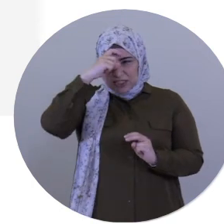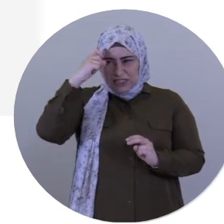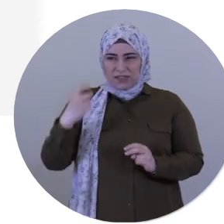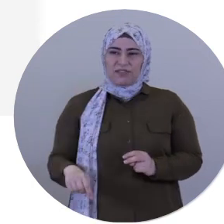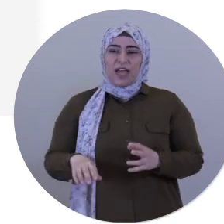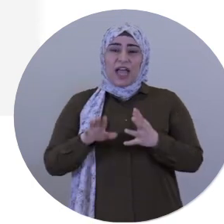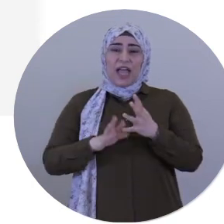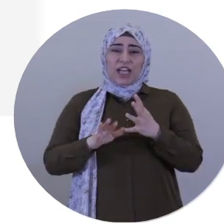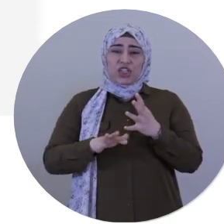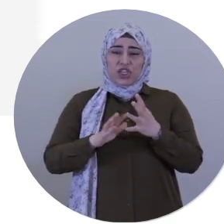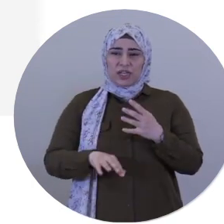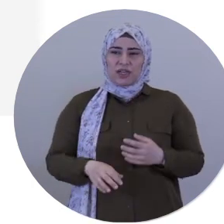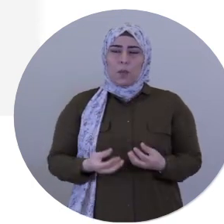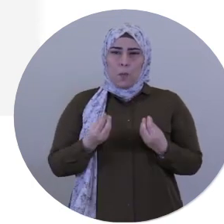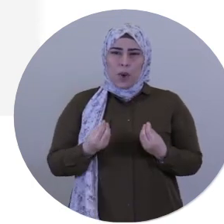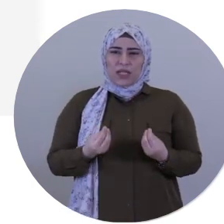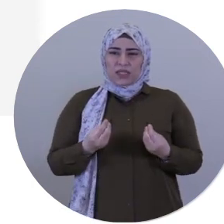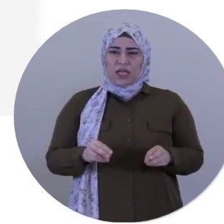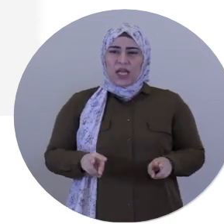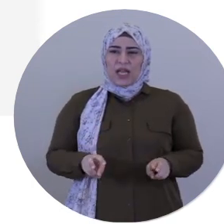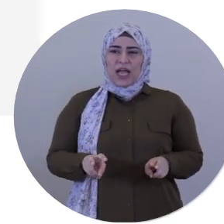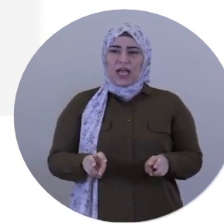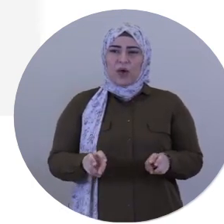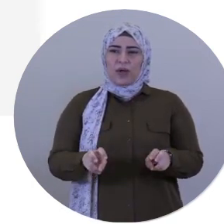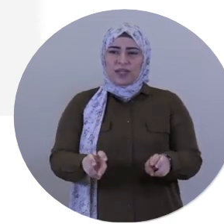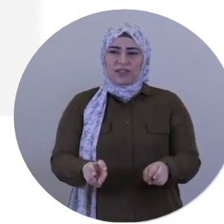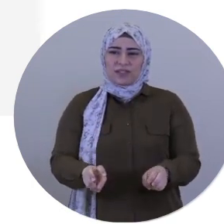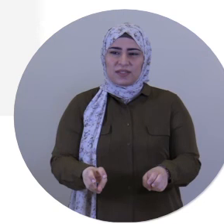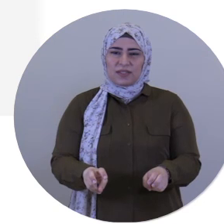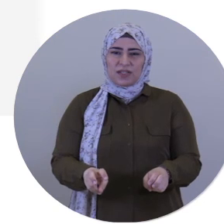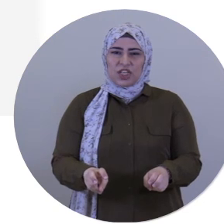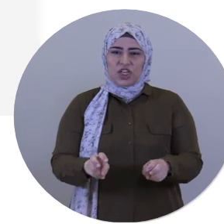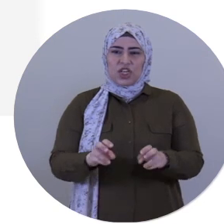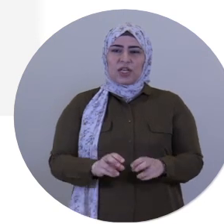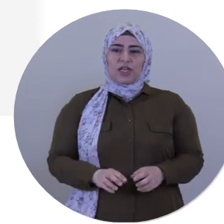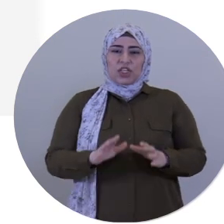up, or you can use any connector according to what is asked from you.